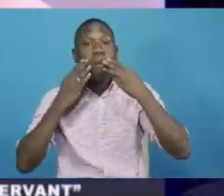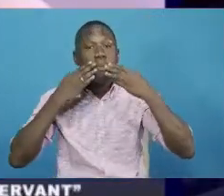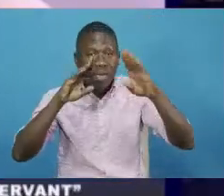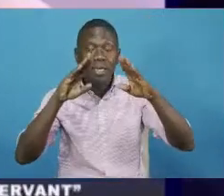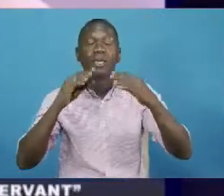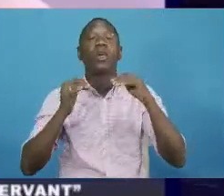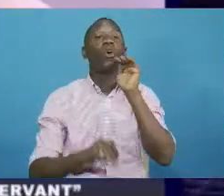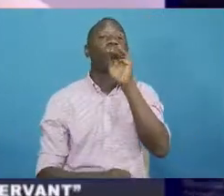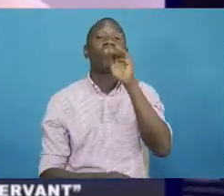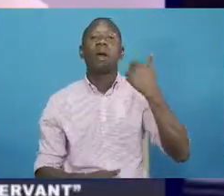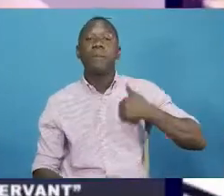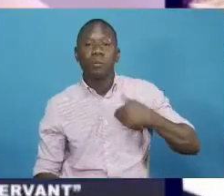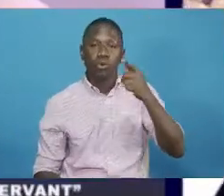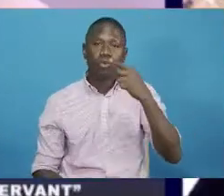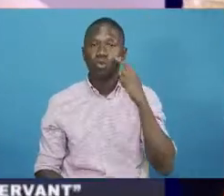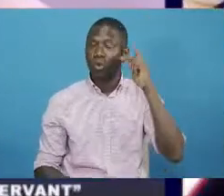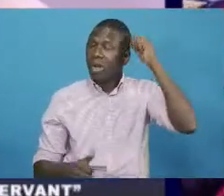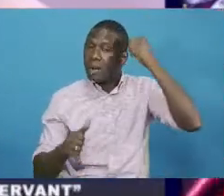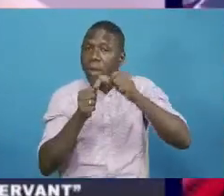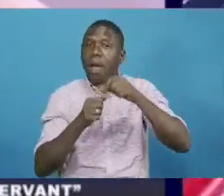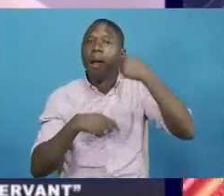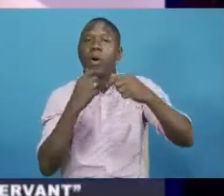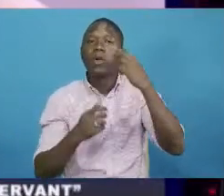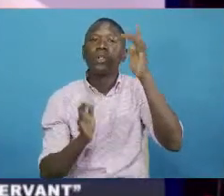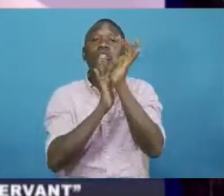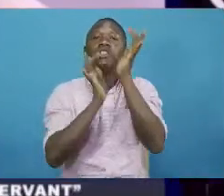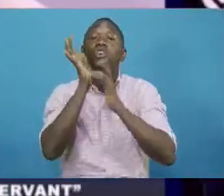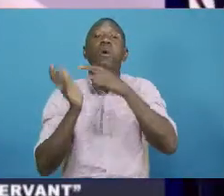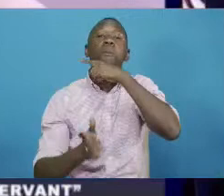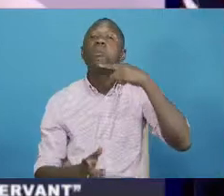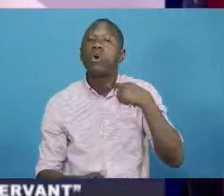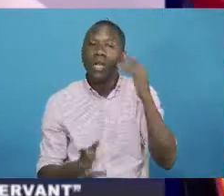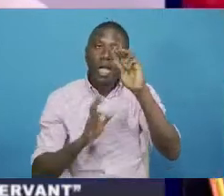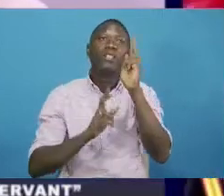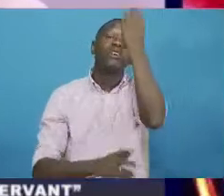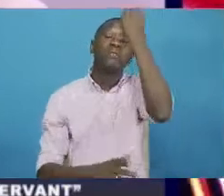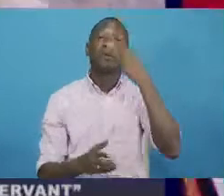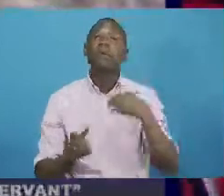calls on public to reflect on Mary's assumption and reception in heaven by God.